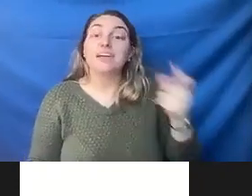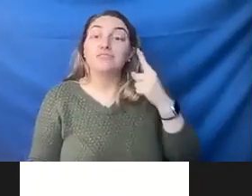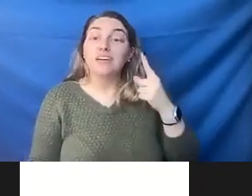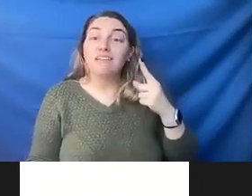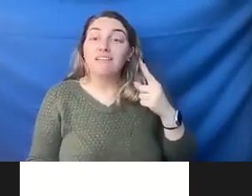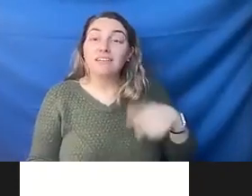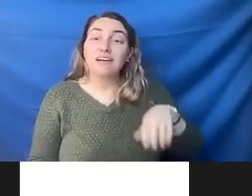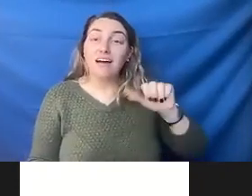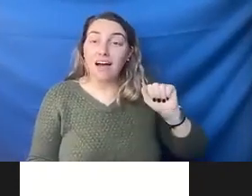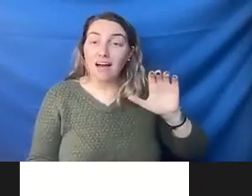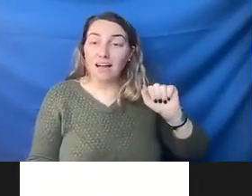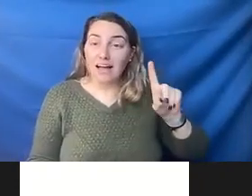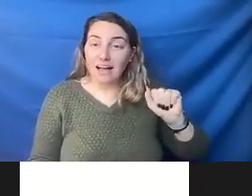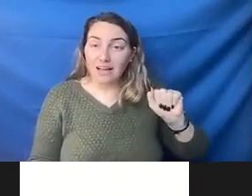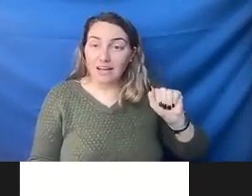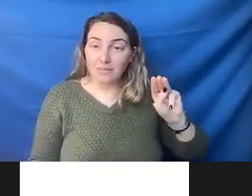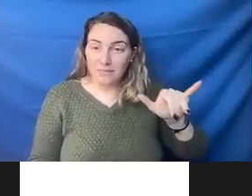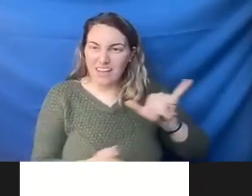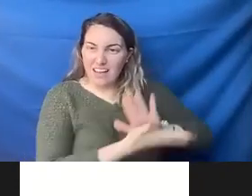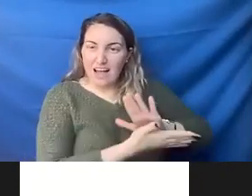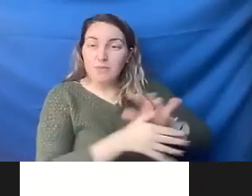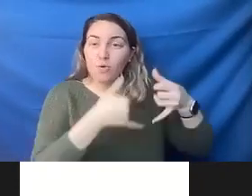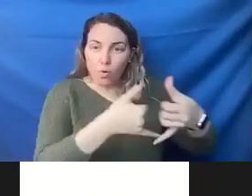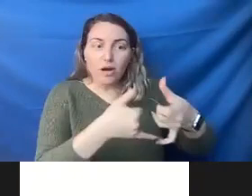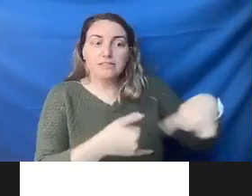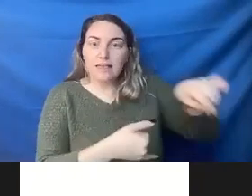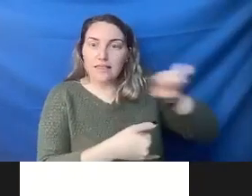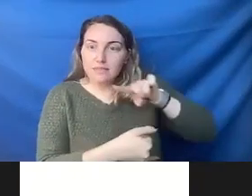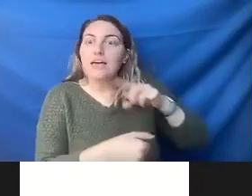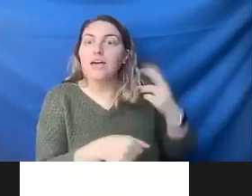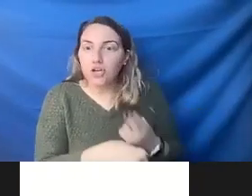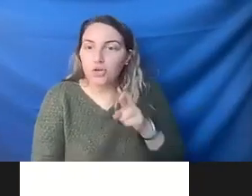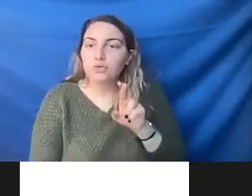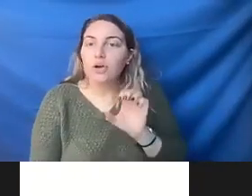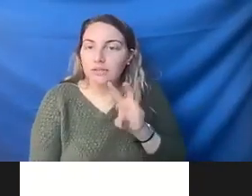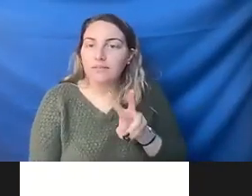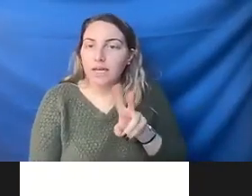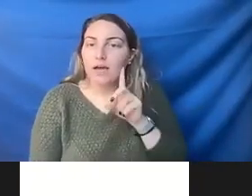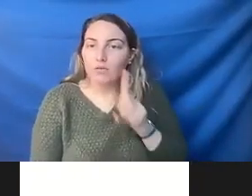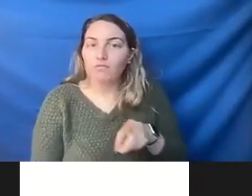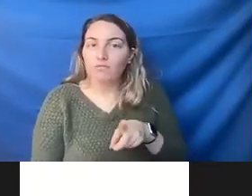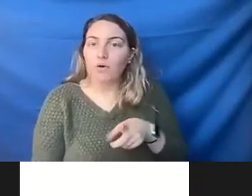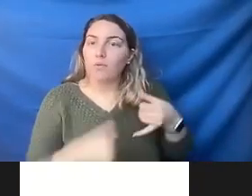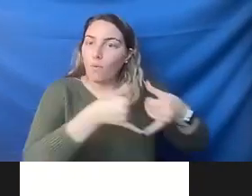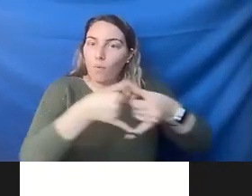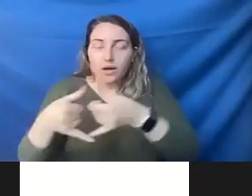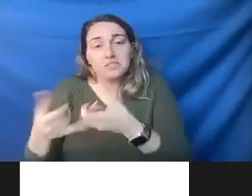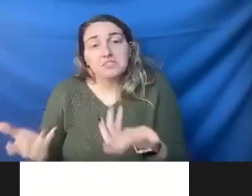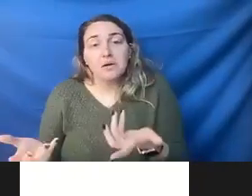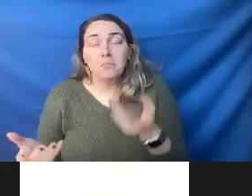best picture winners. So depending on how you feel about their selections in the past, that's just something that's useful to